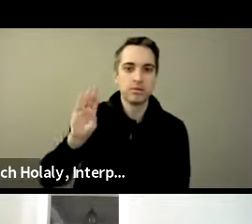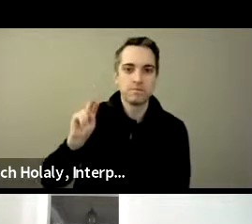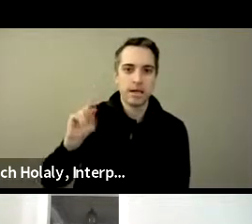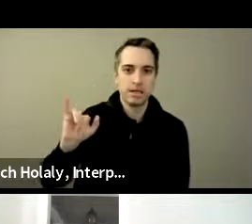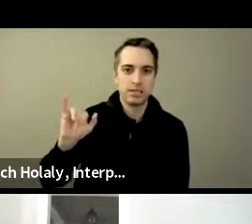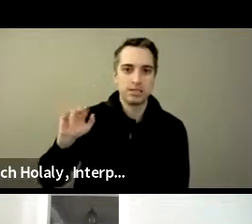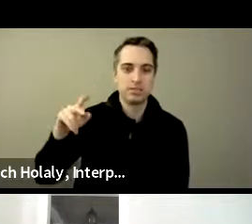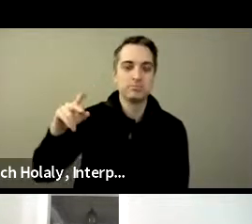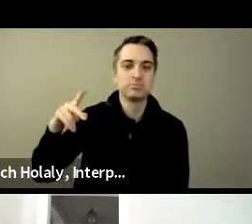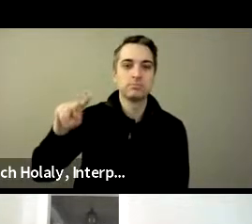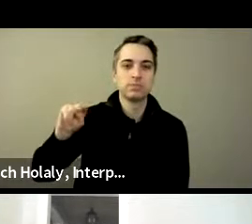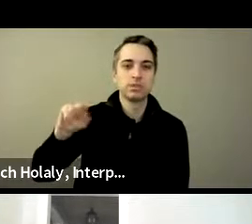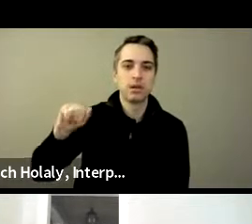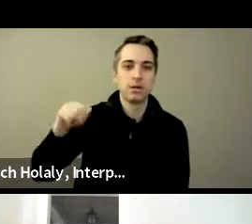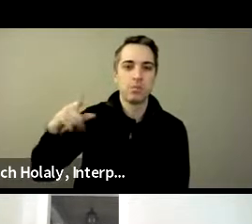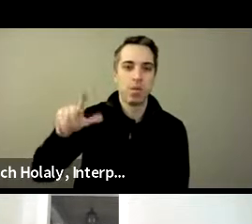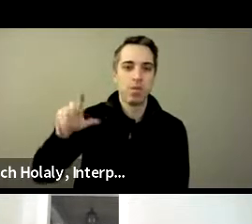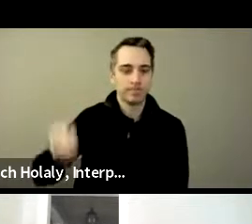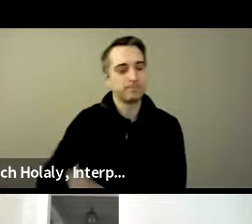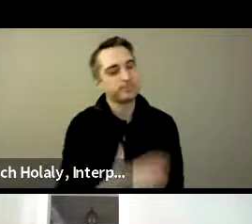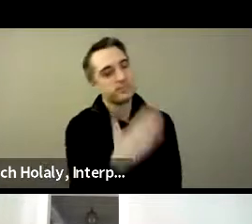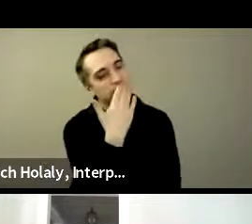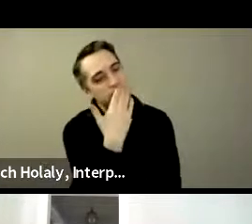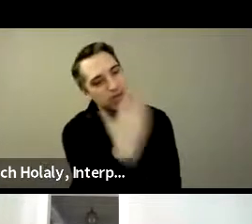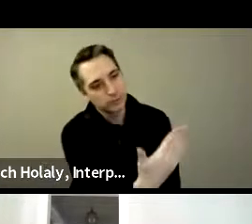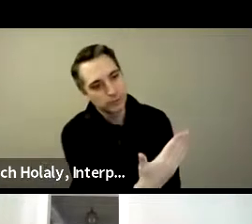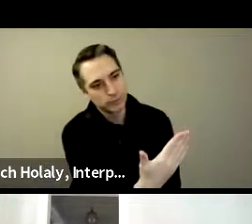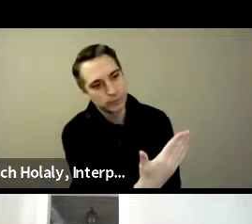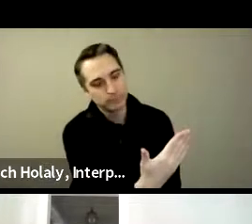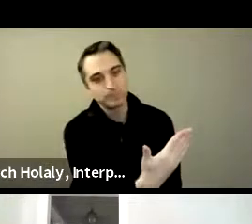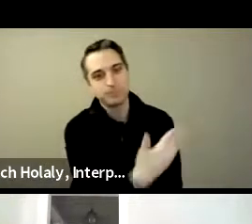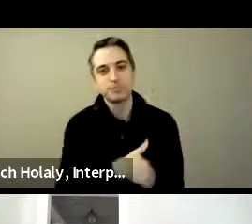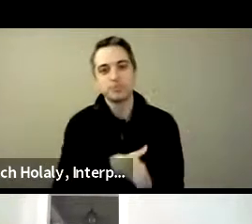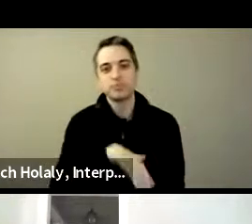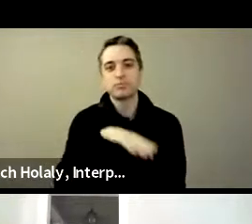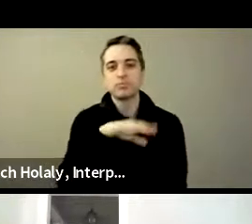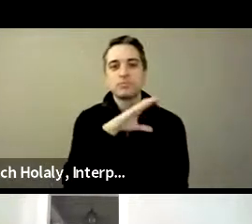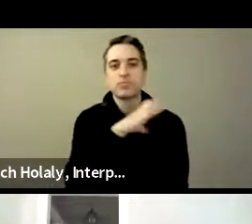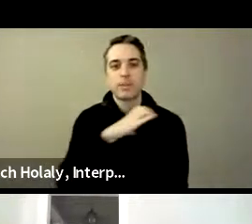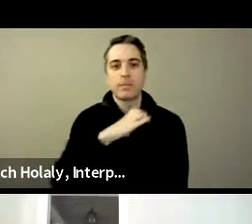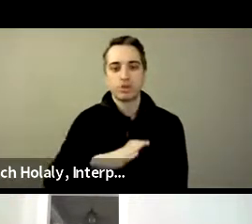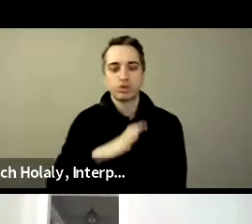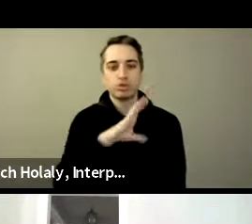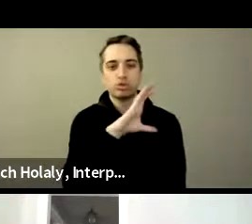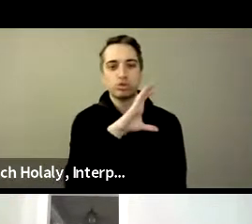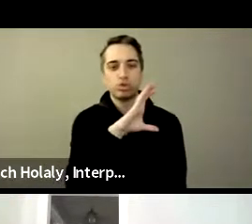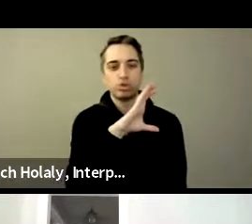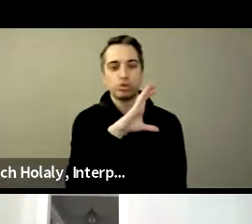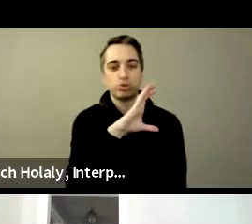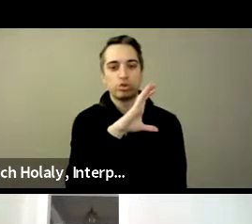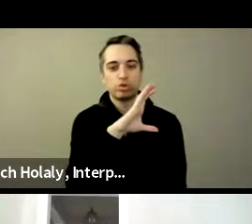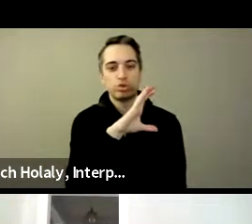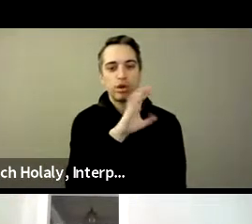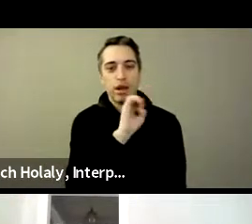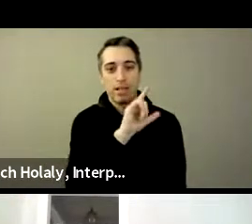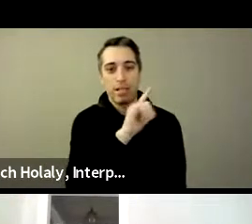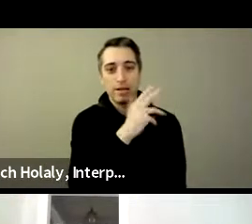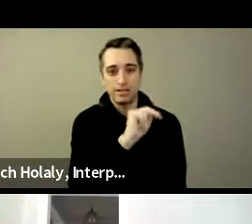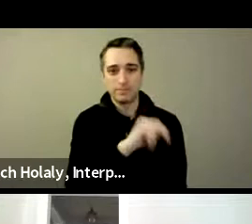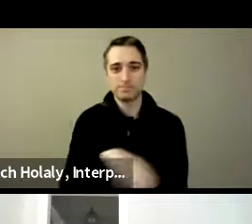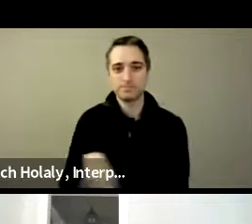Hassan. Commissioner Combs? Yes, I'd simply like to echo the words of Juris Dr.